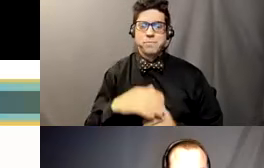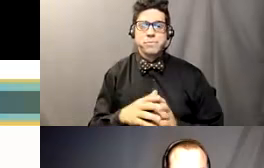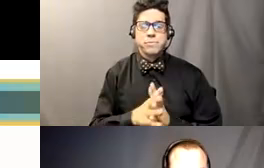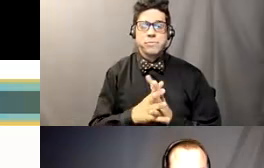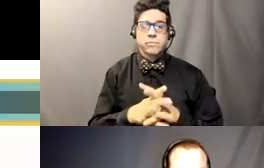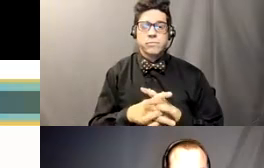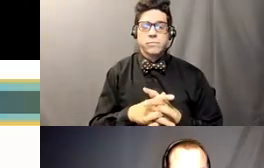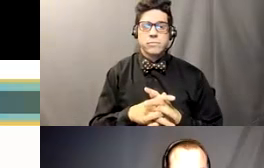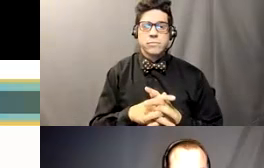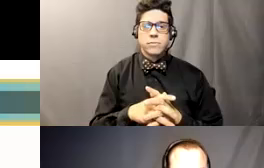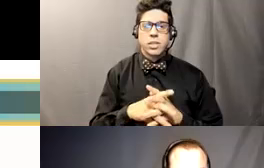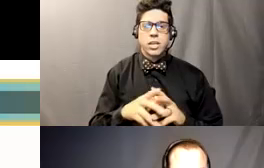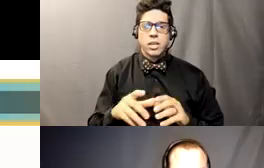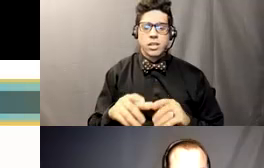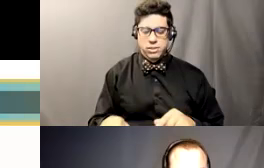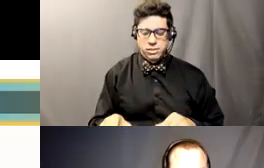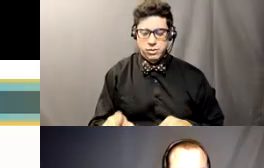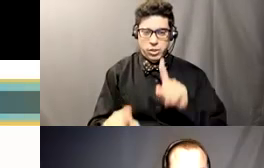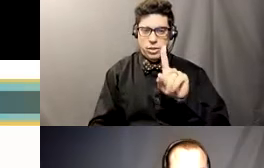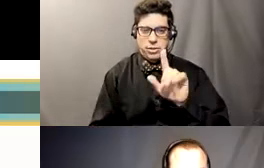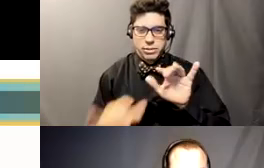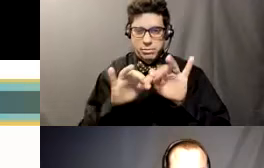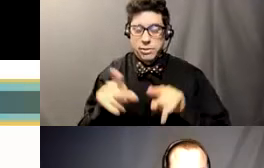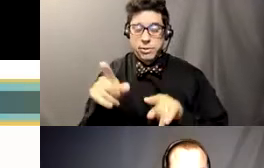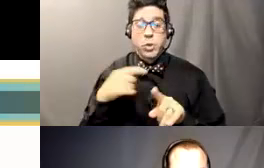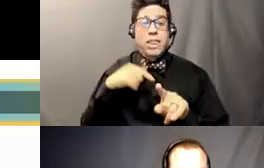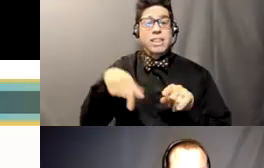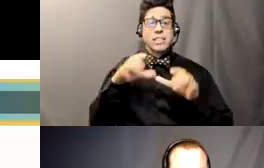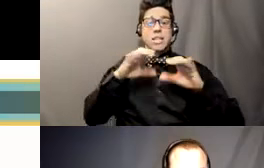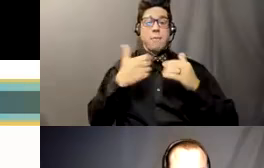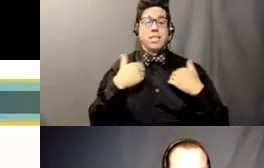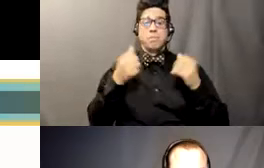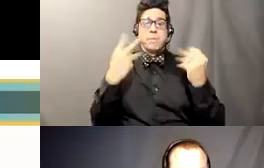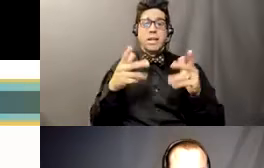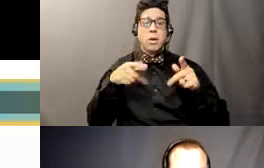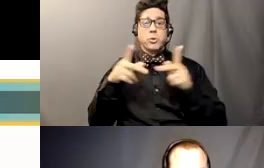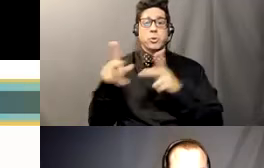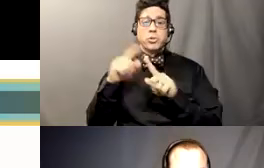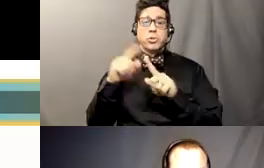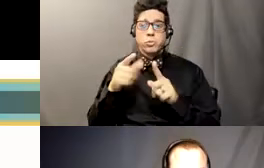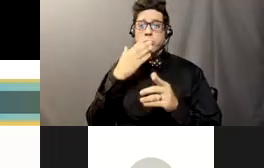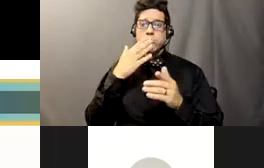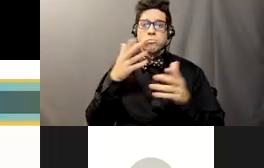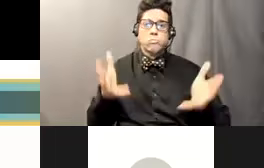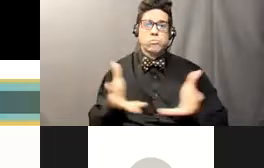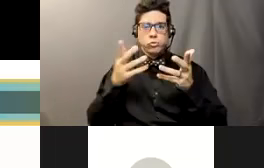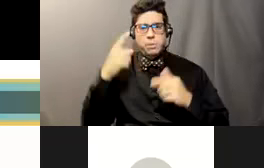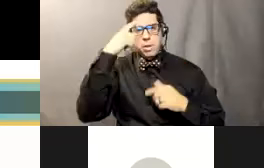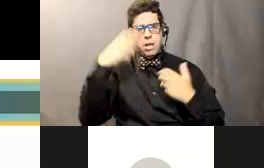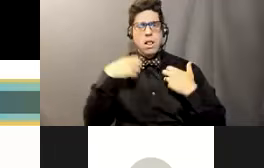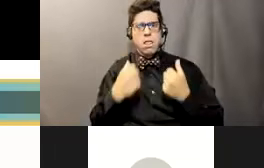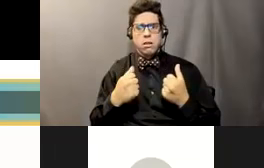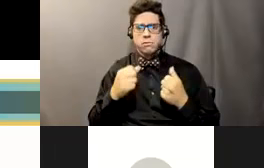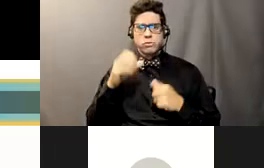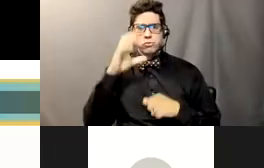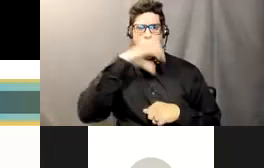this club just presents and it has so many opportunities to raise awareness of mental health. It's really kind of odd